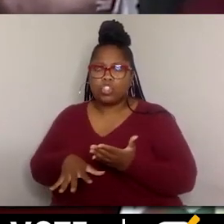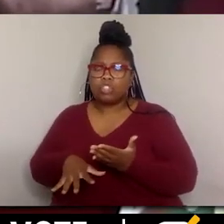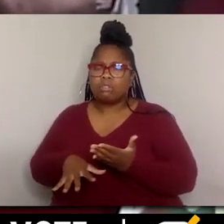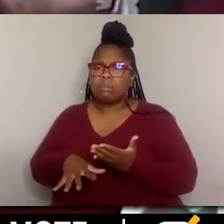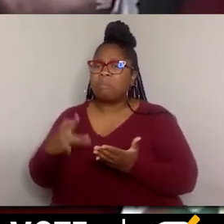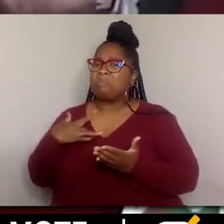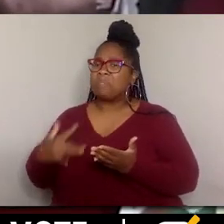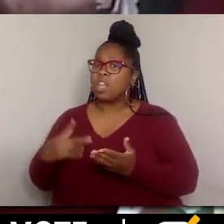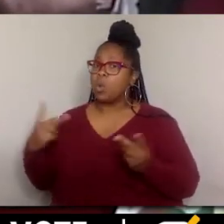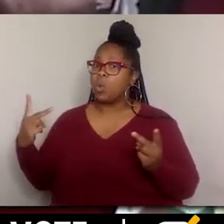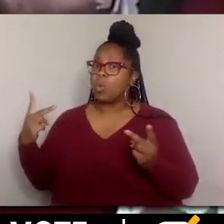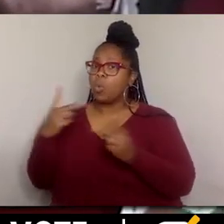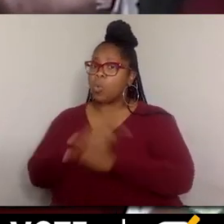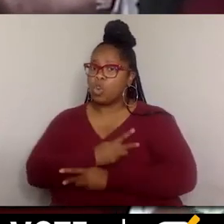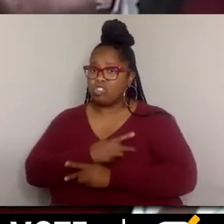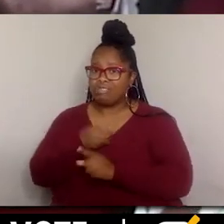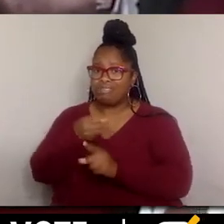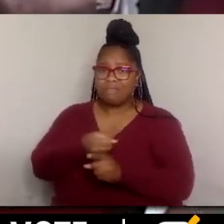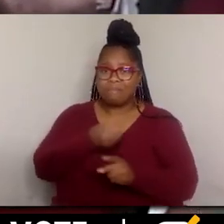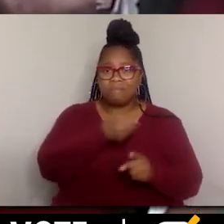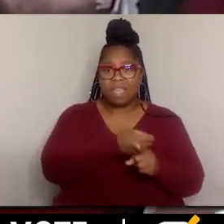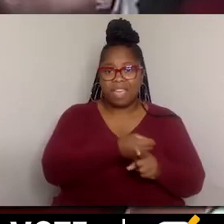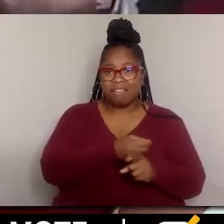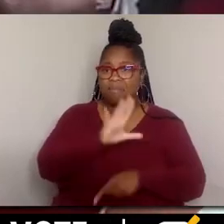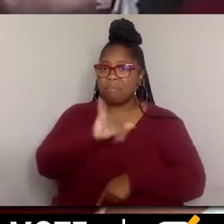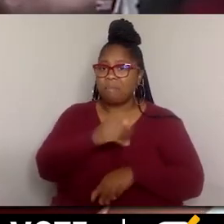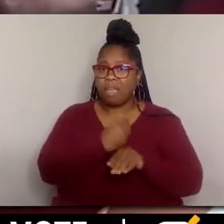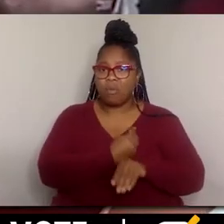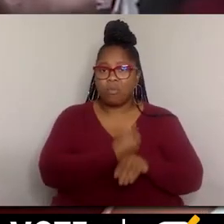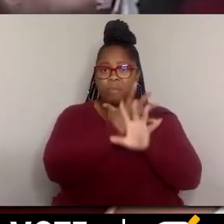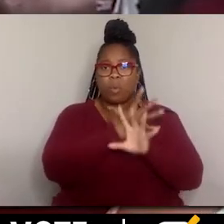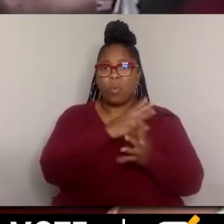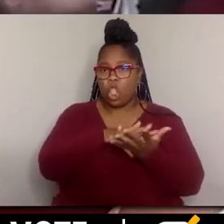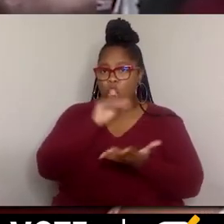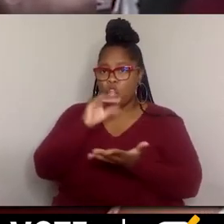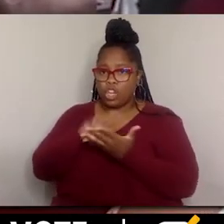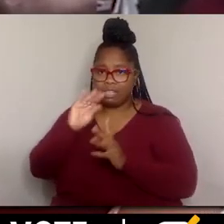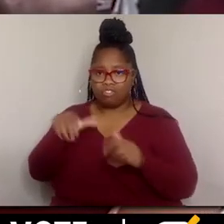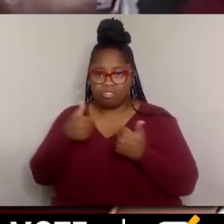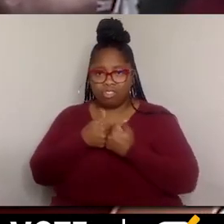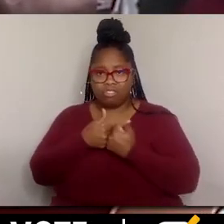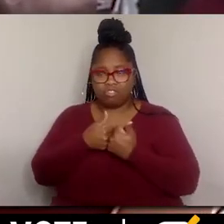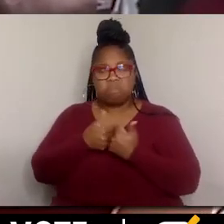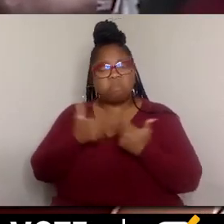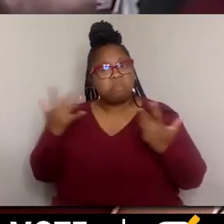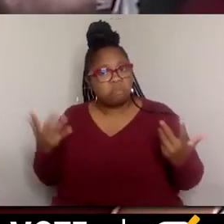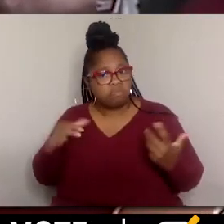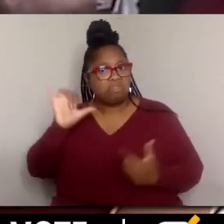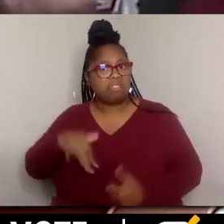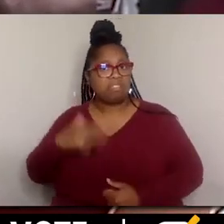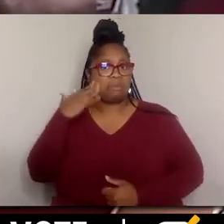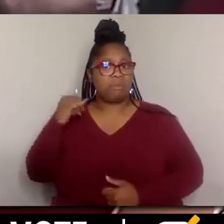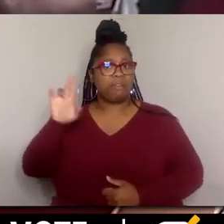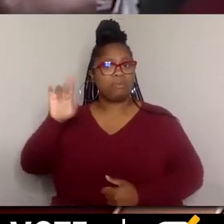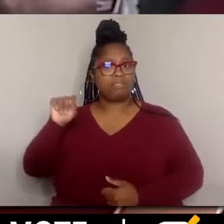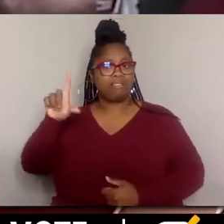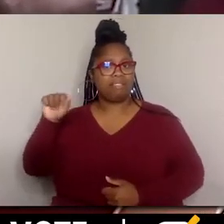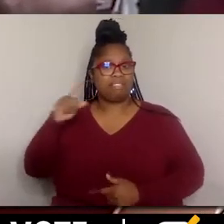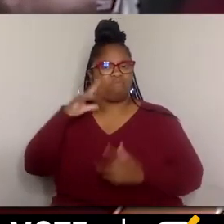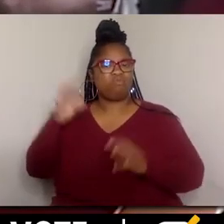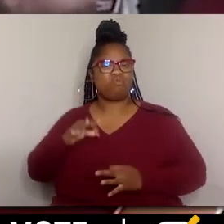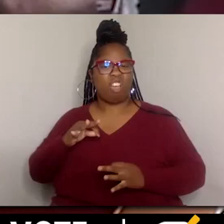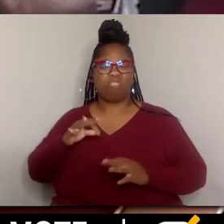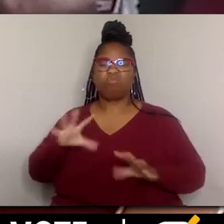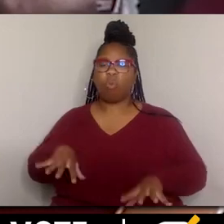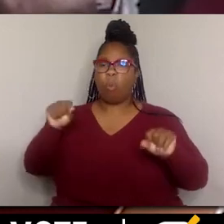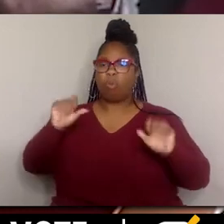by remote learning challenges. That is why UTLA is meeting with the district to discuss